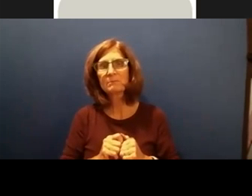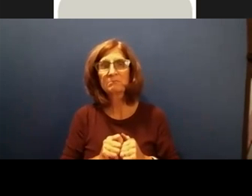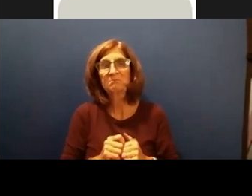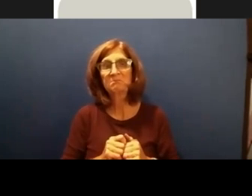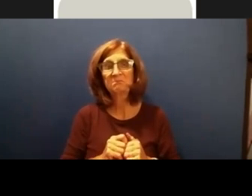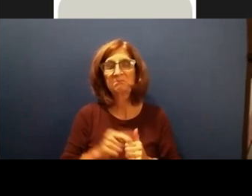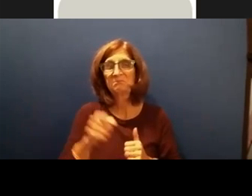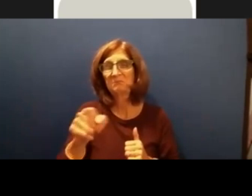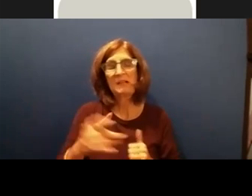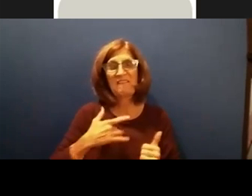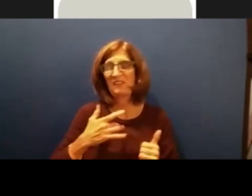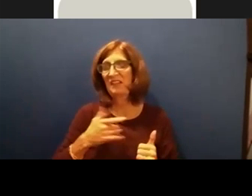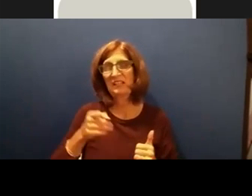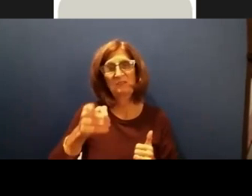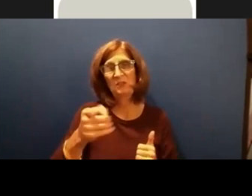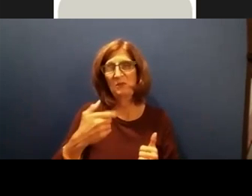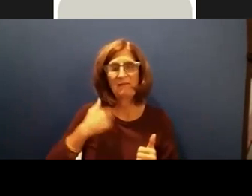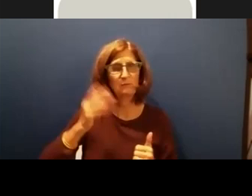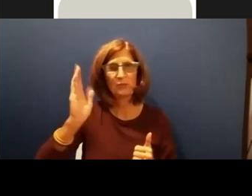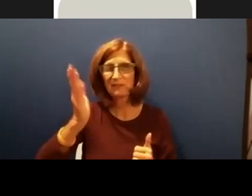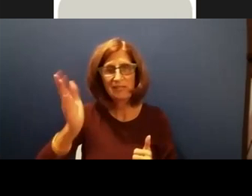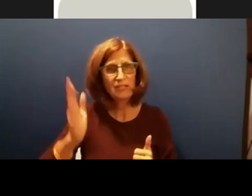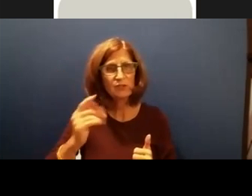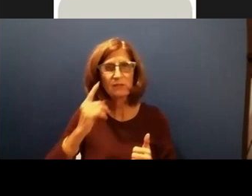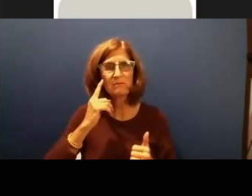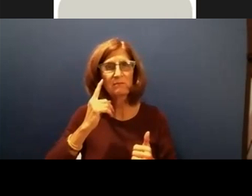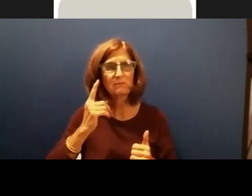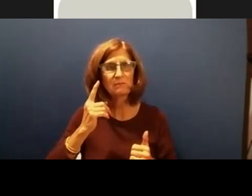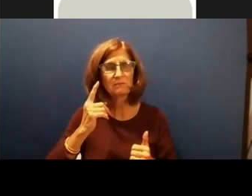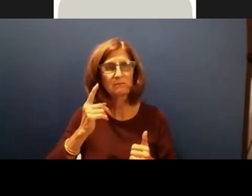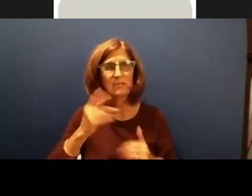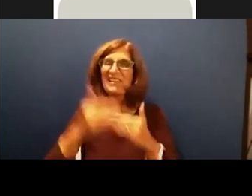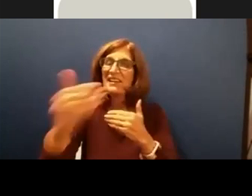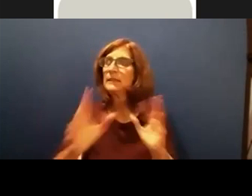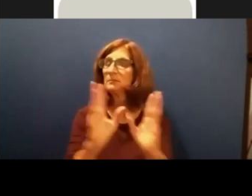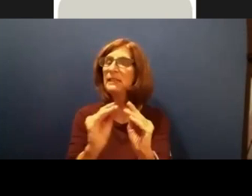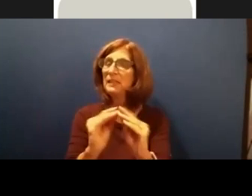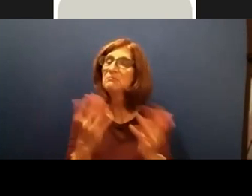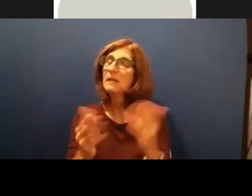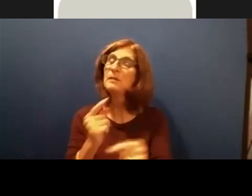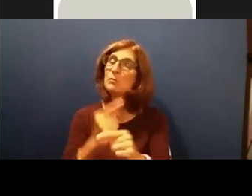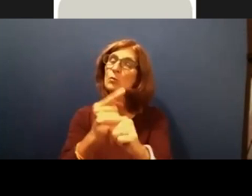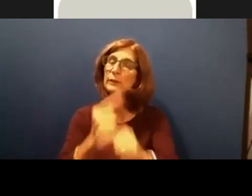detailed presentation between now and our next meeting might be available, might be appropriate.